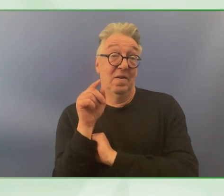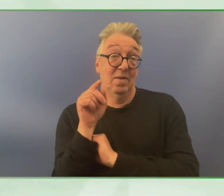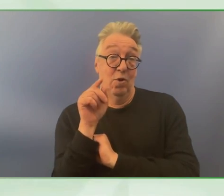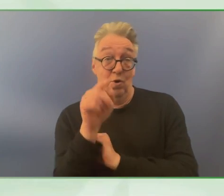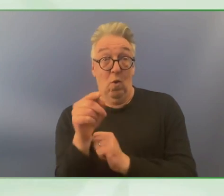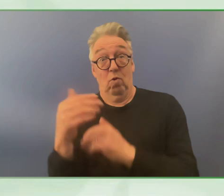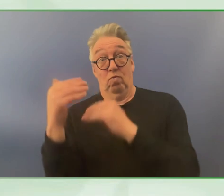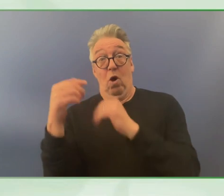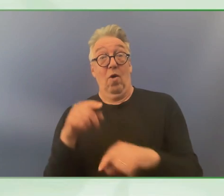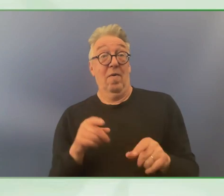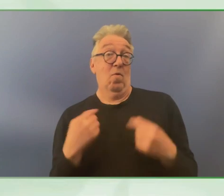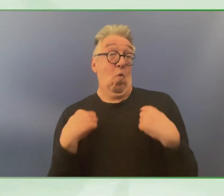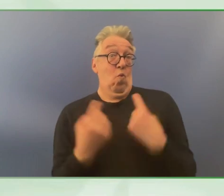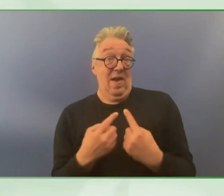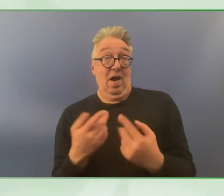should be